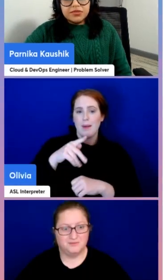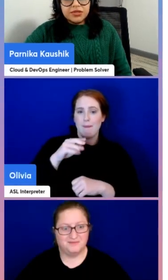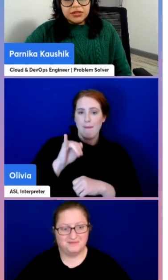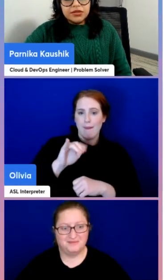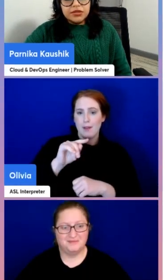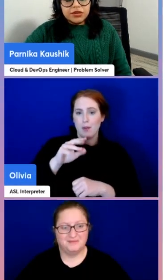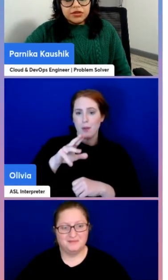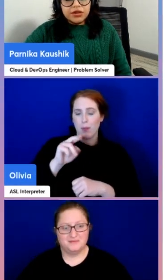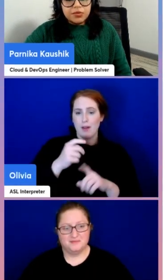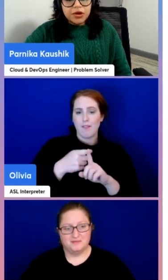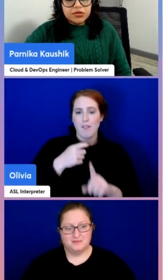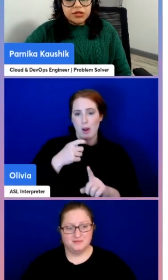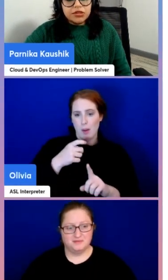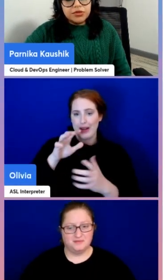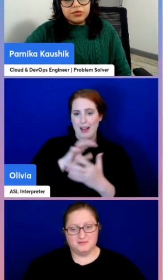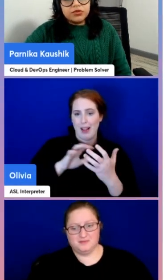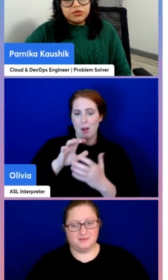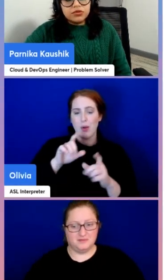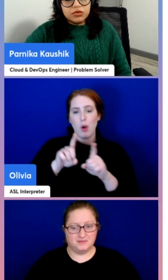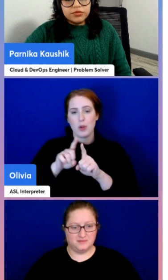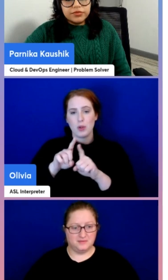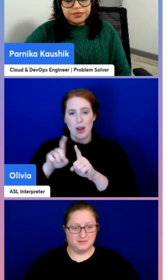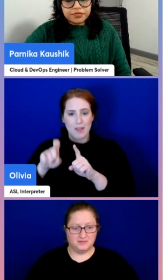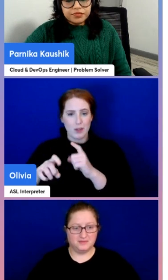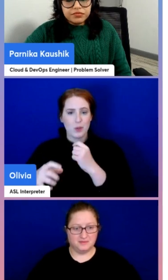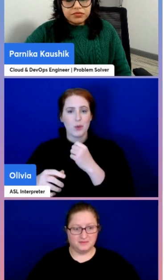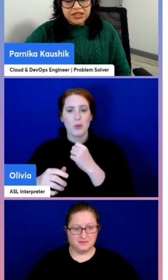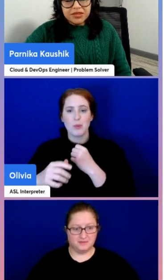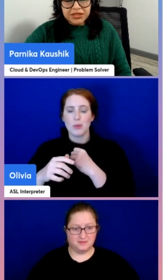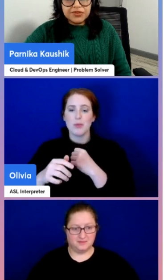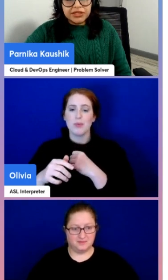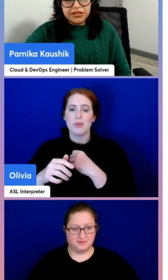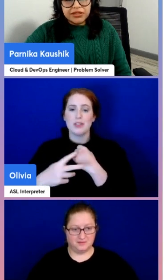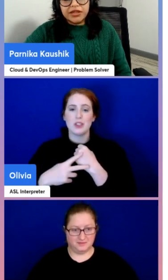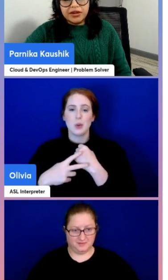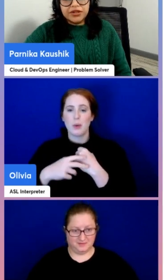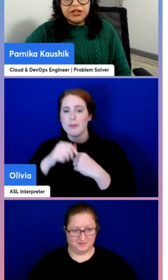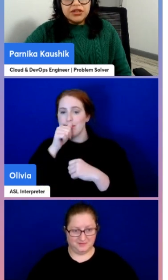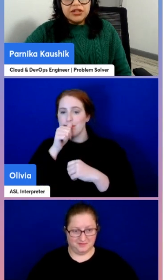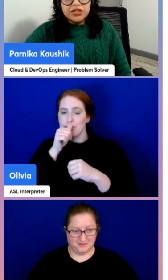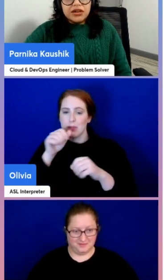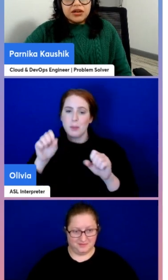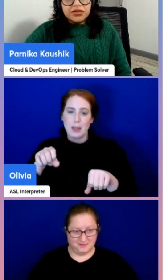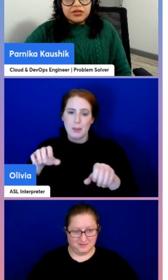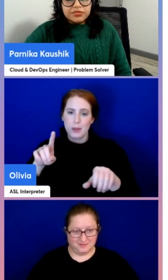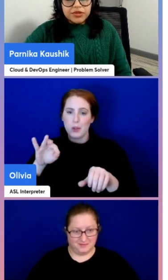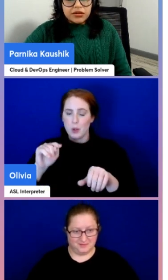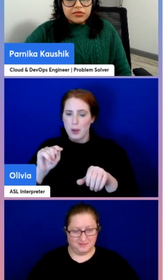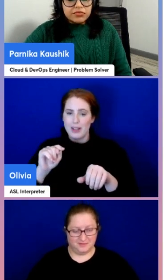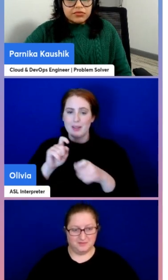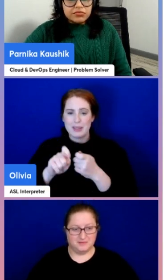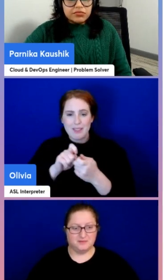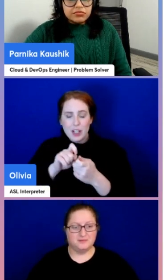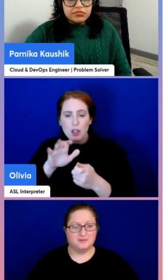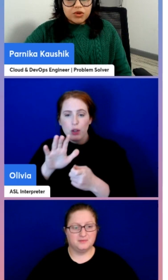need to store some secrets in your GitHub repository to be able to do so, specifically your cloud,